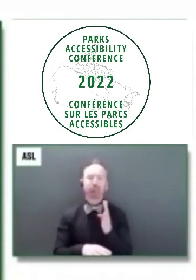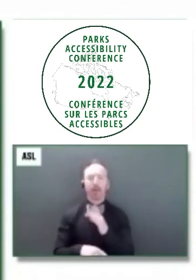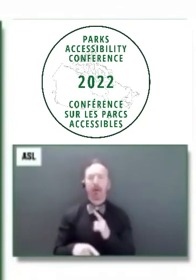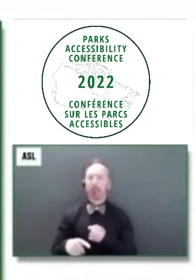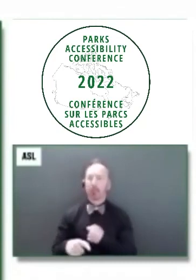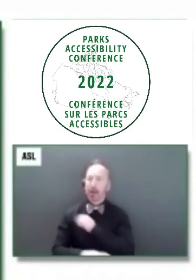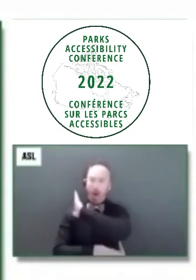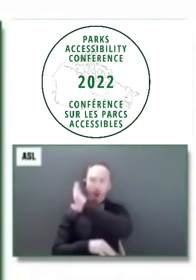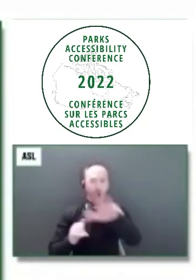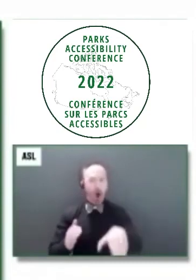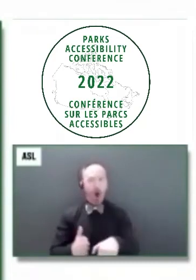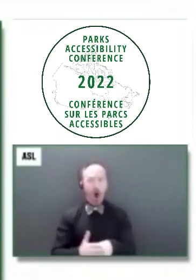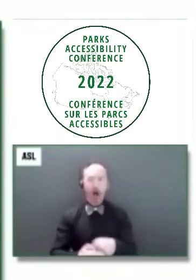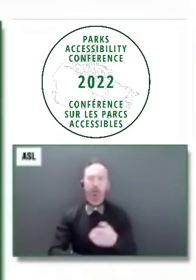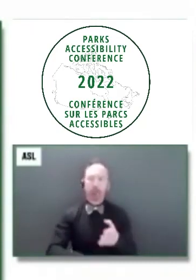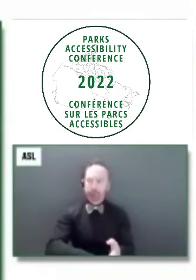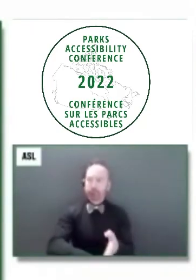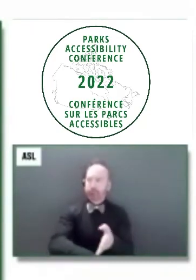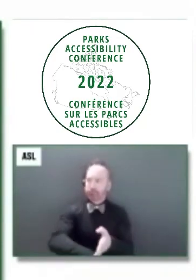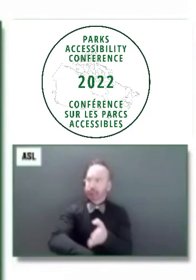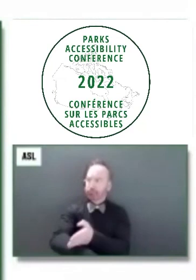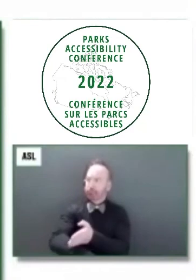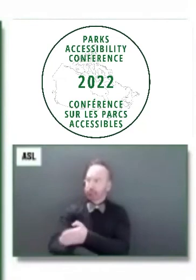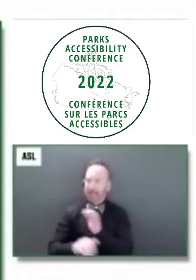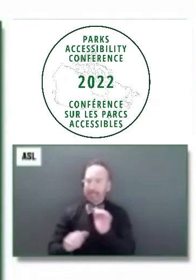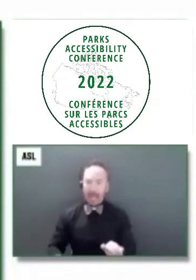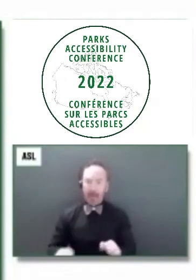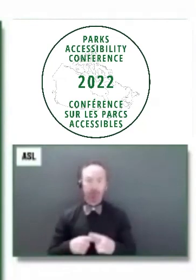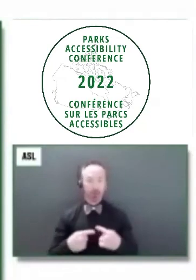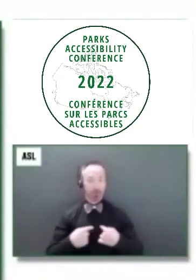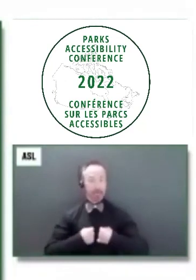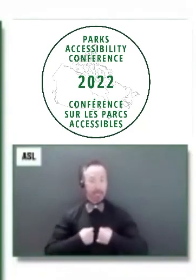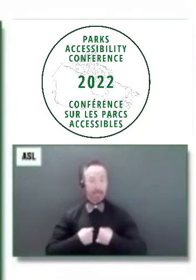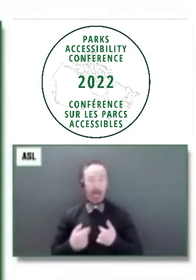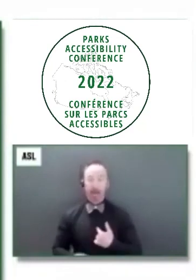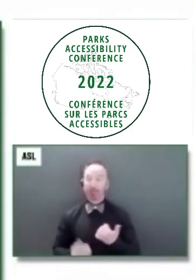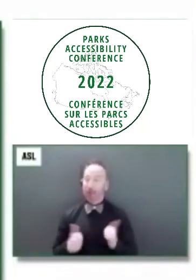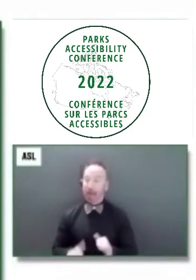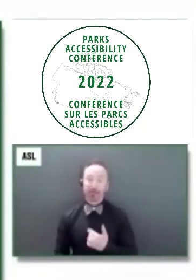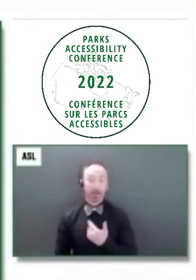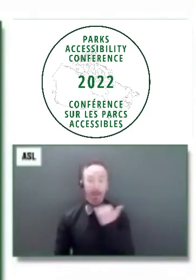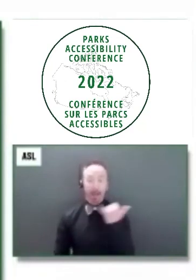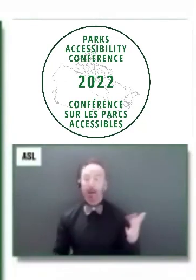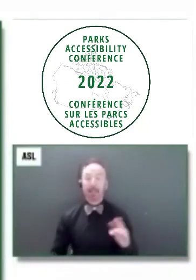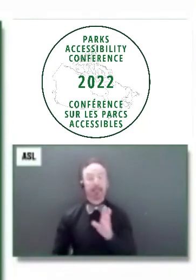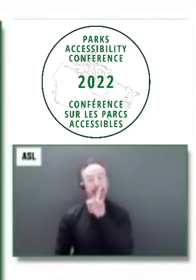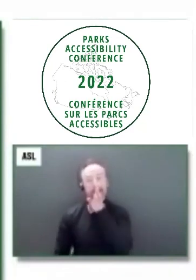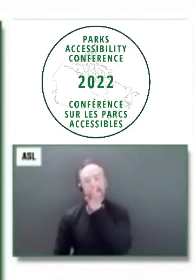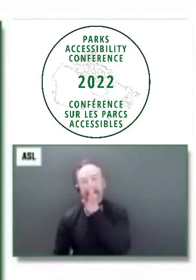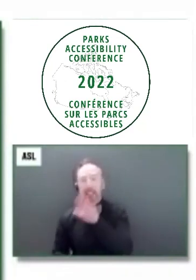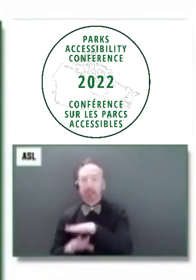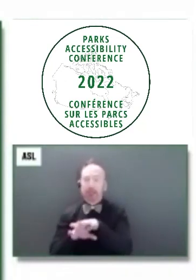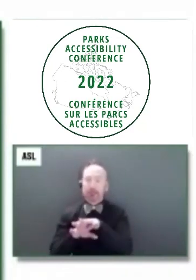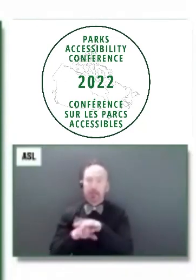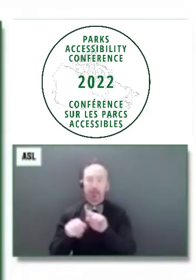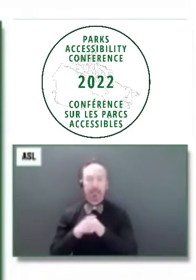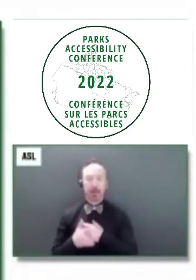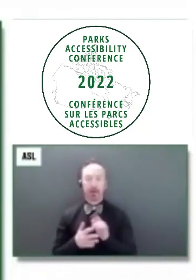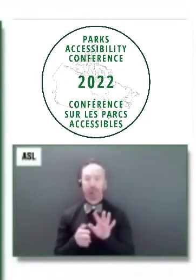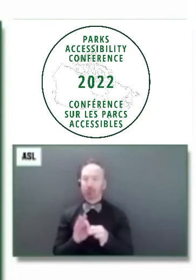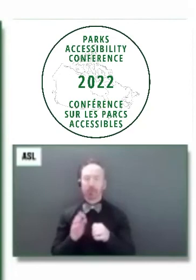things that I'm trying to do right now is speak slowly so that our interpreters don't have a hard